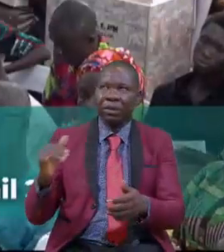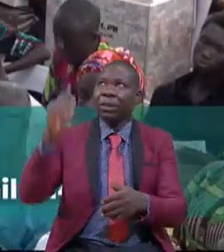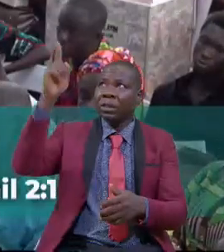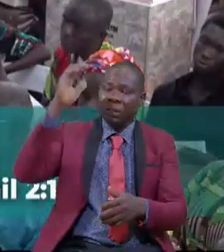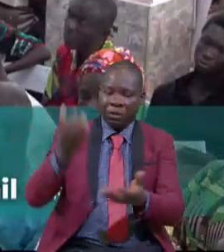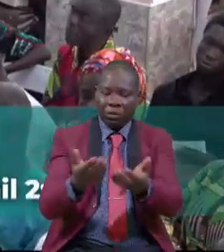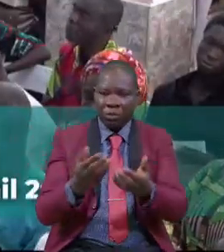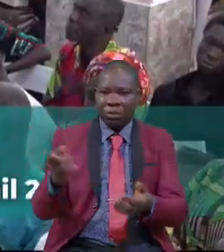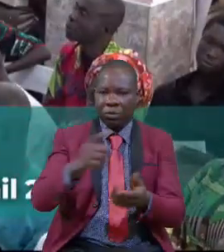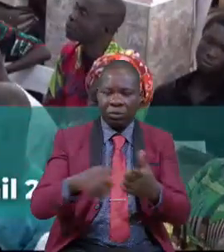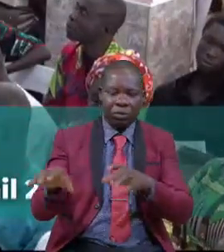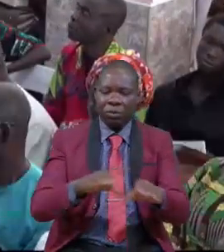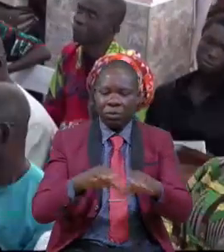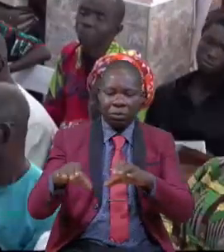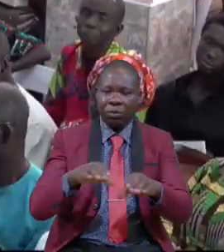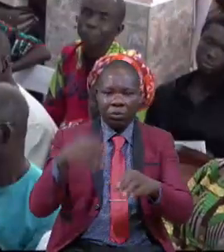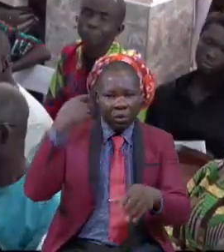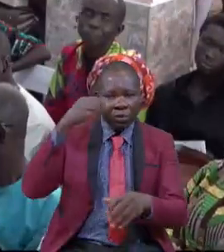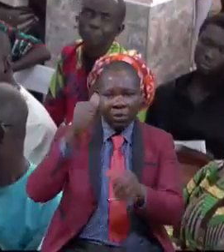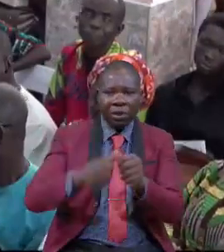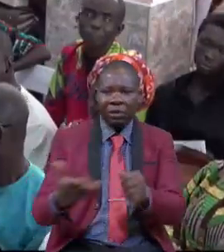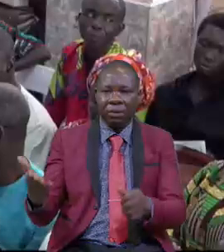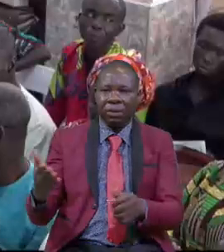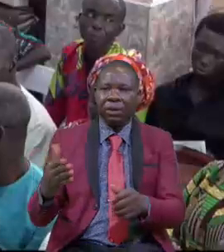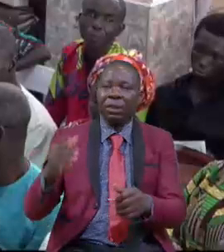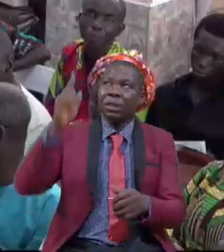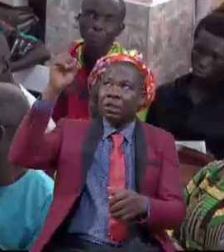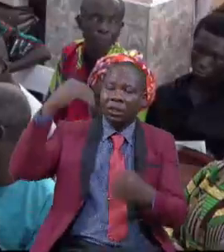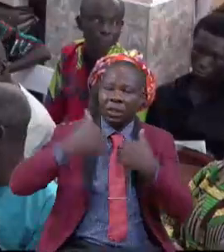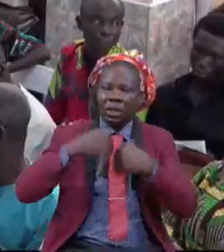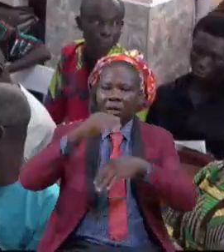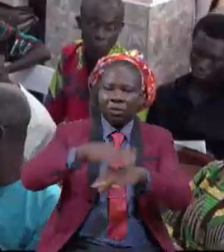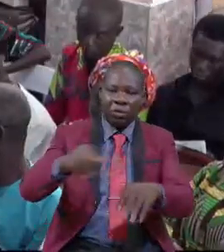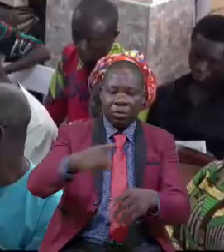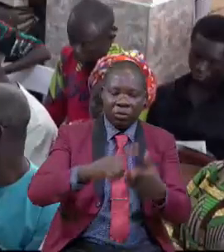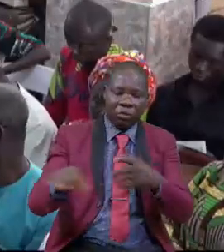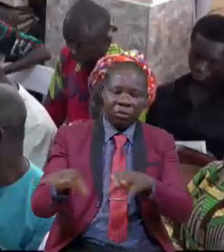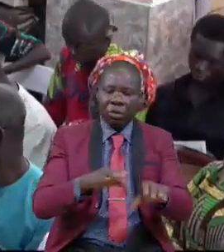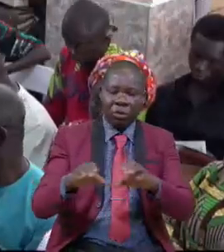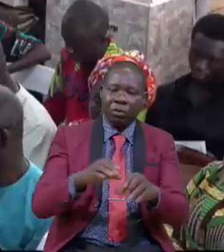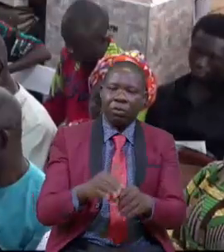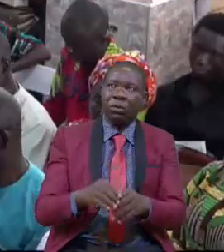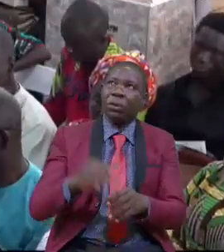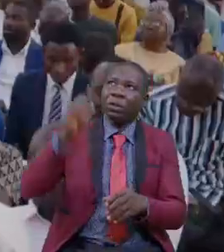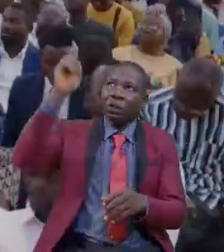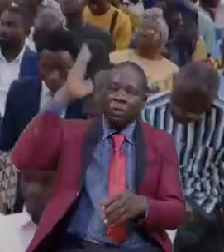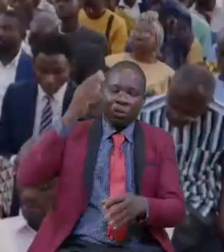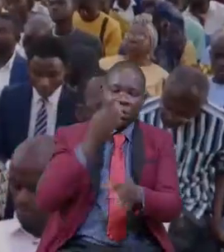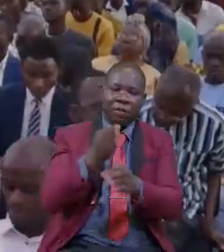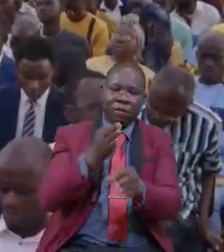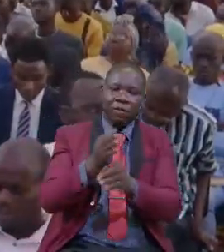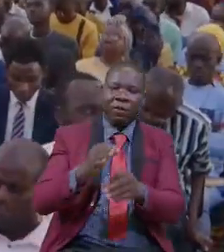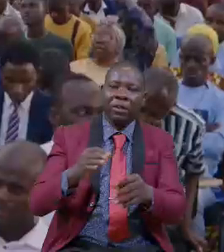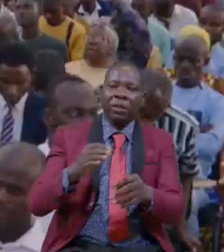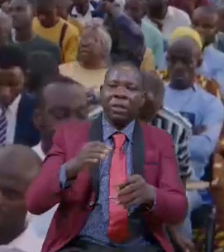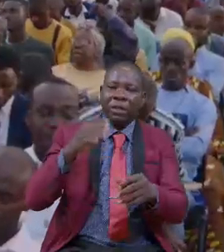for everything he has called you to do, he'll fulfill that in Jesus' name.